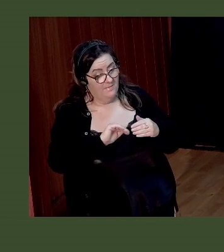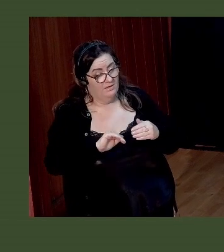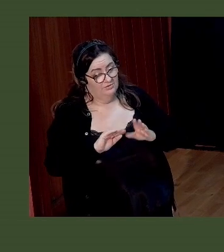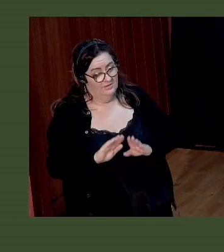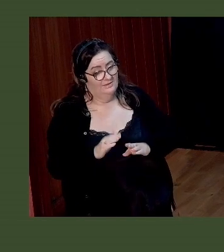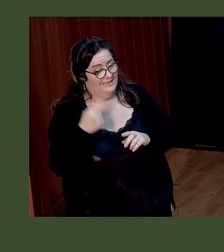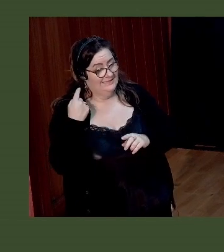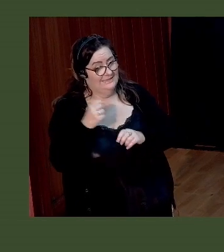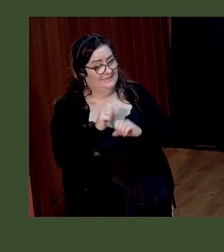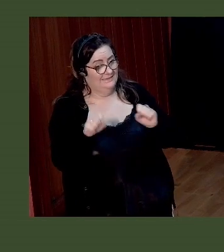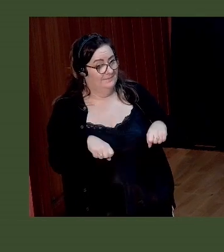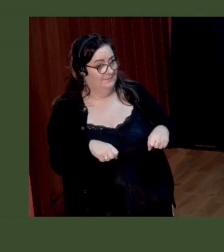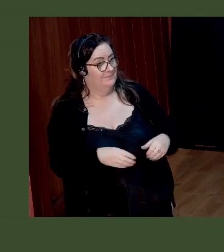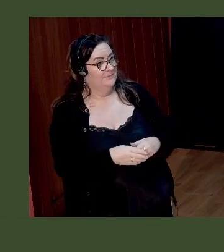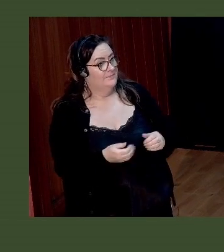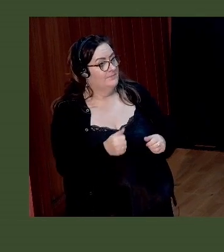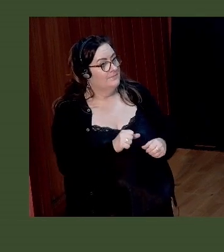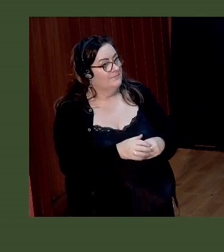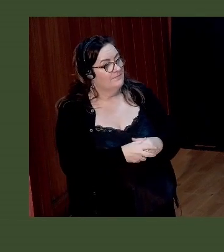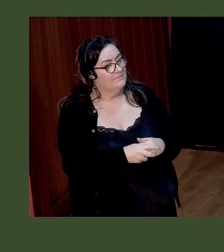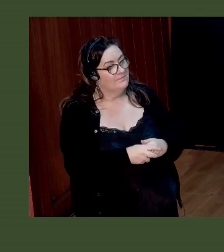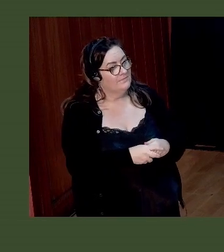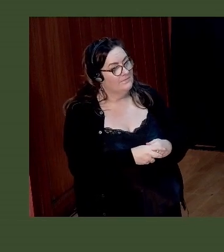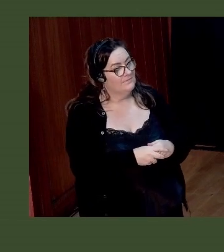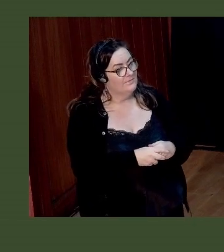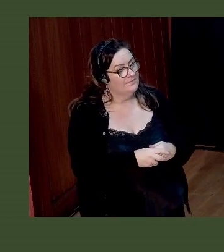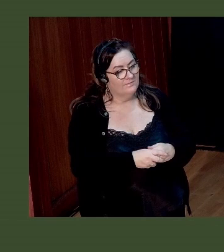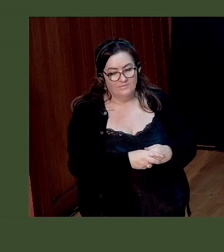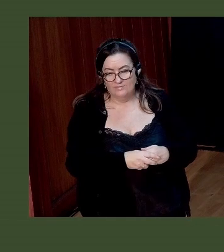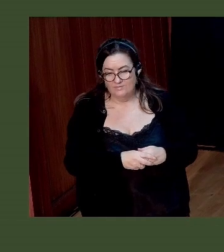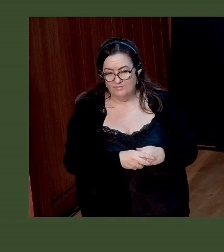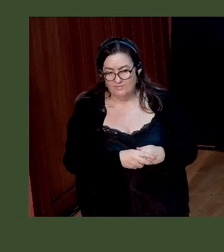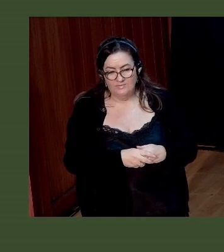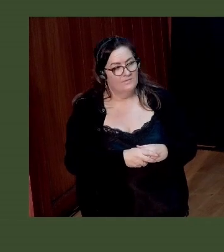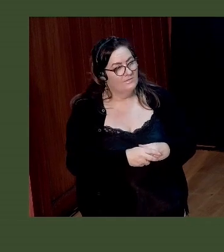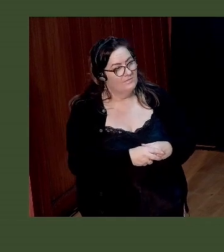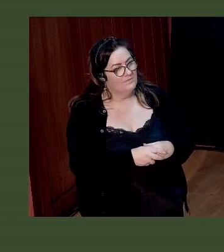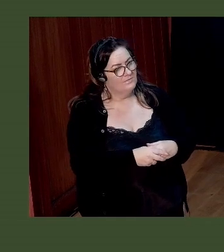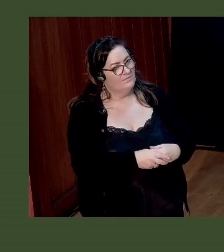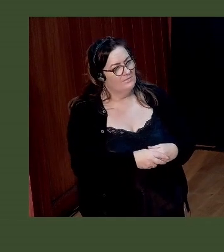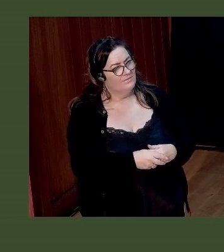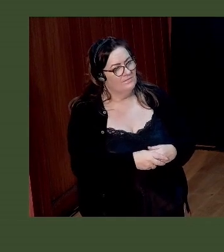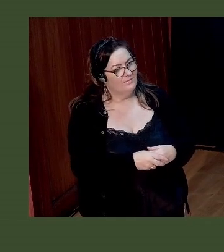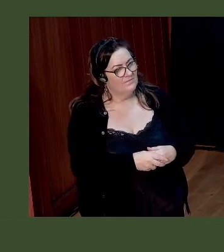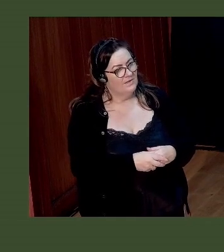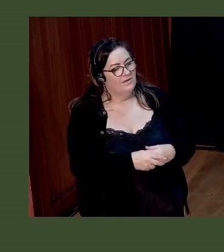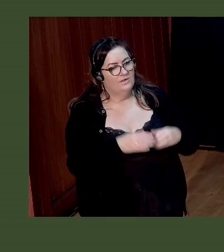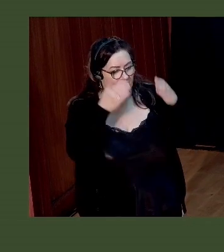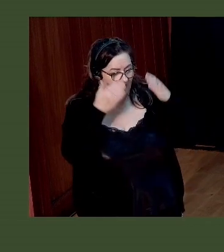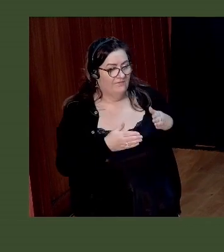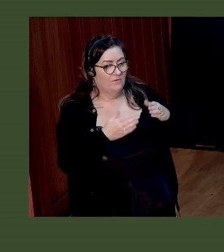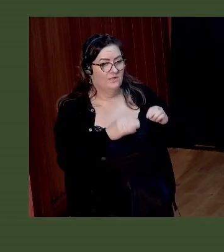subject in that system. From January 1922, Fionnuala D'Inch was in the role of Minister for Education in the Provisional Government, focusing on the national